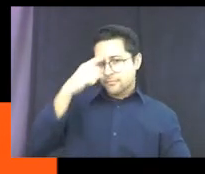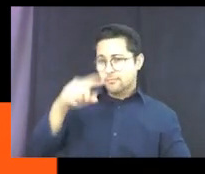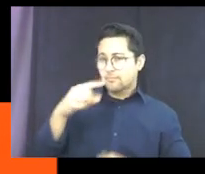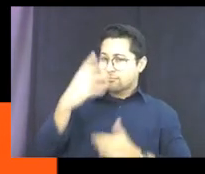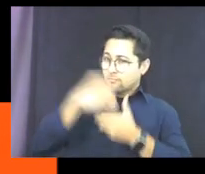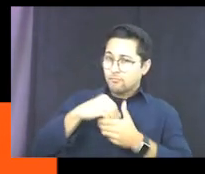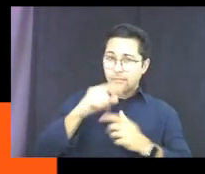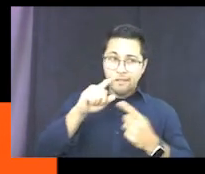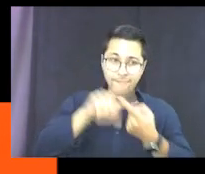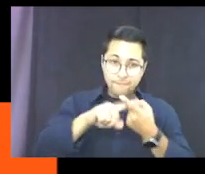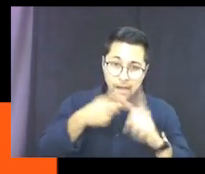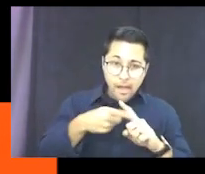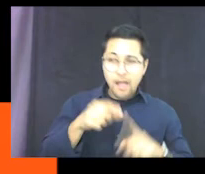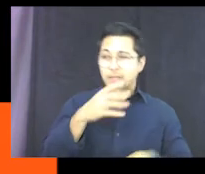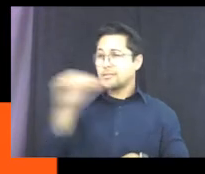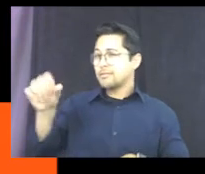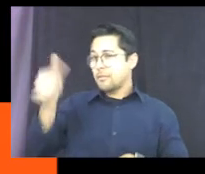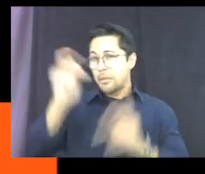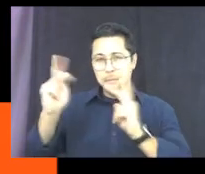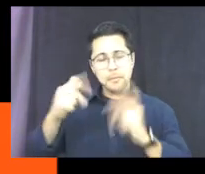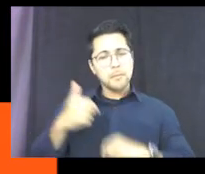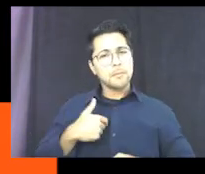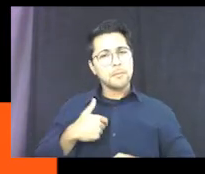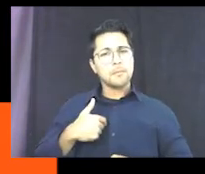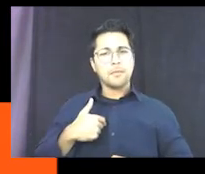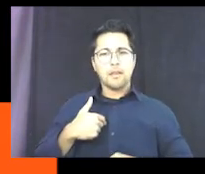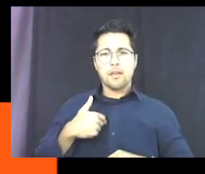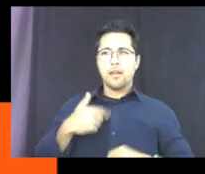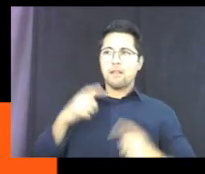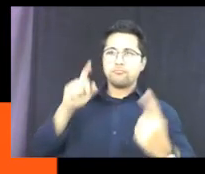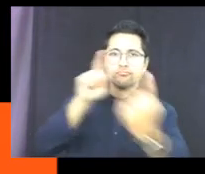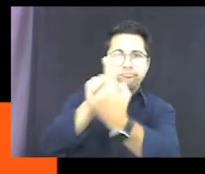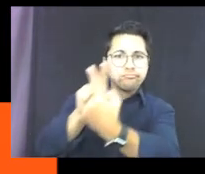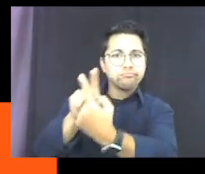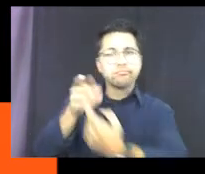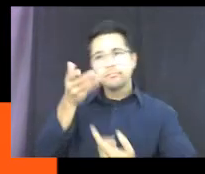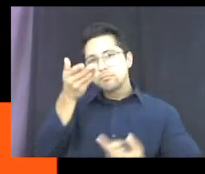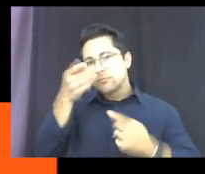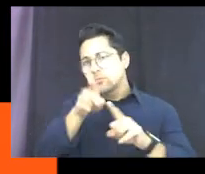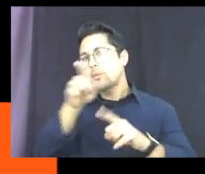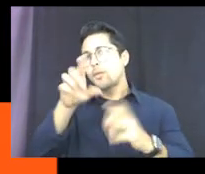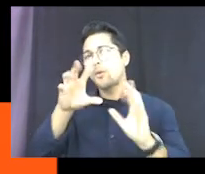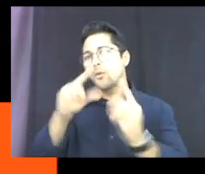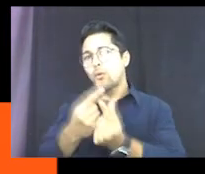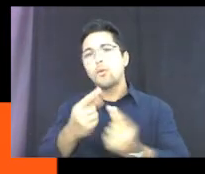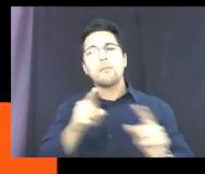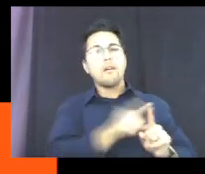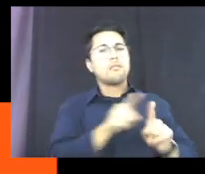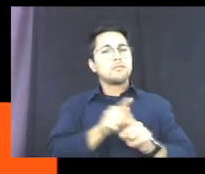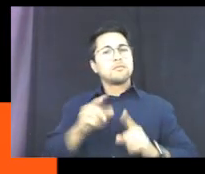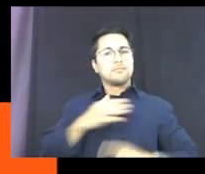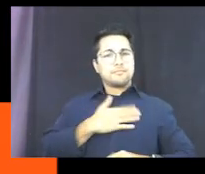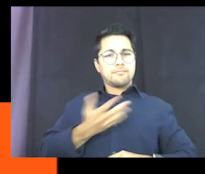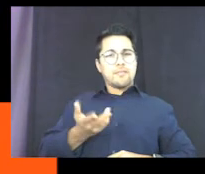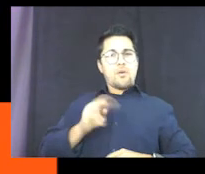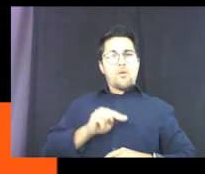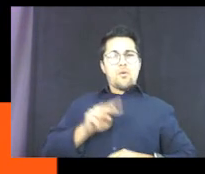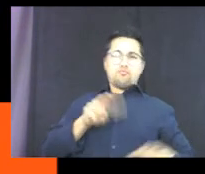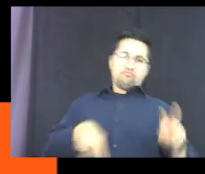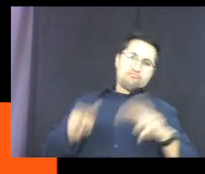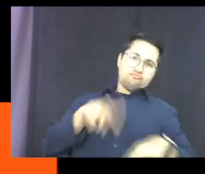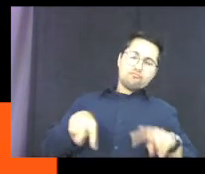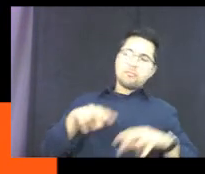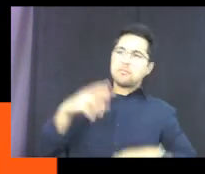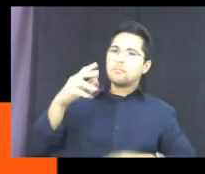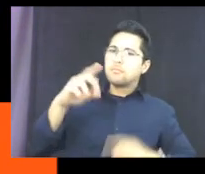autistic friends and others I have met within those groups, and my own observations regarding